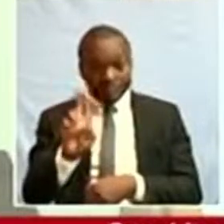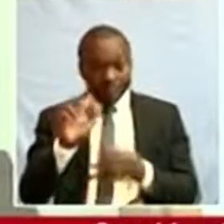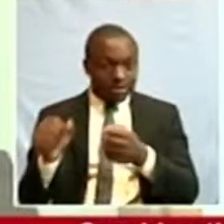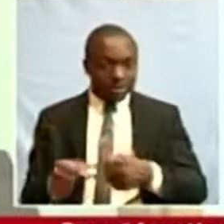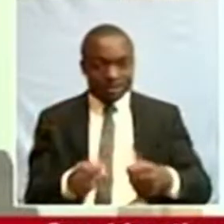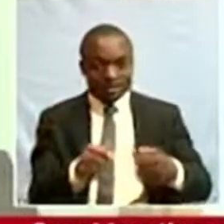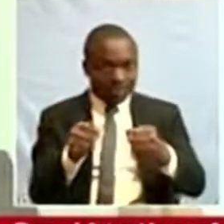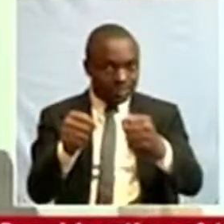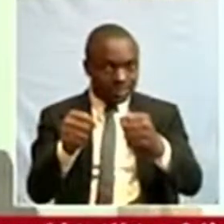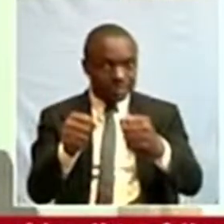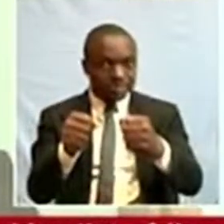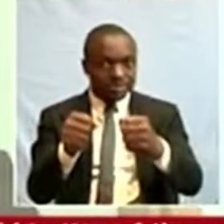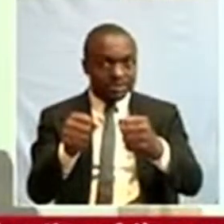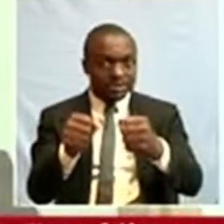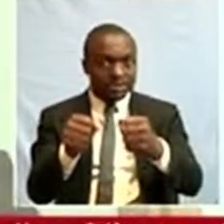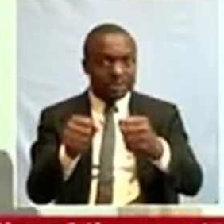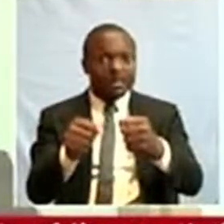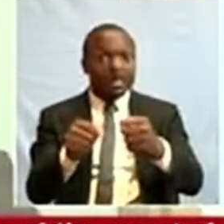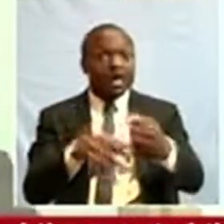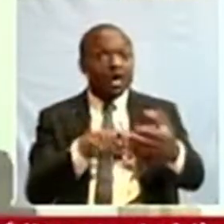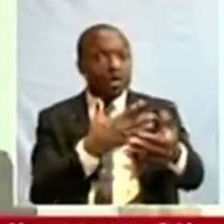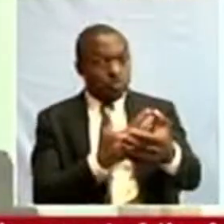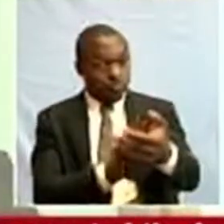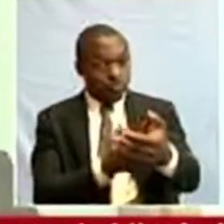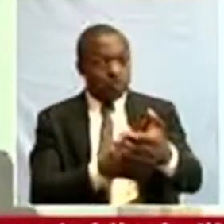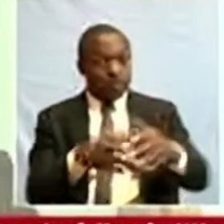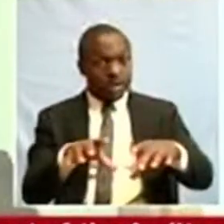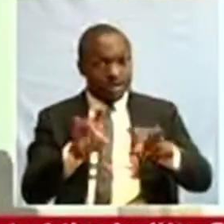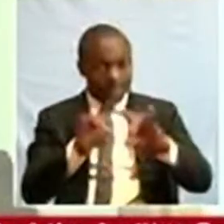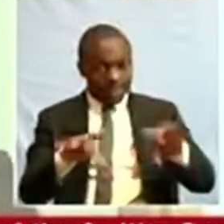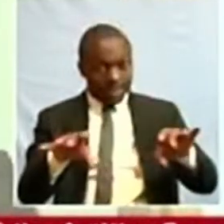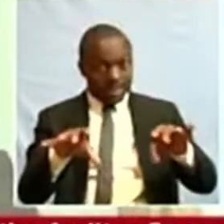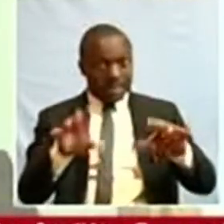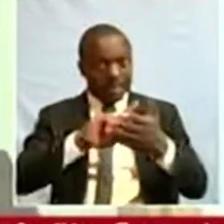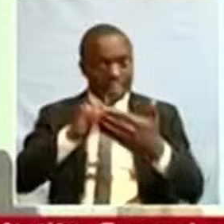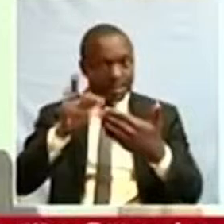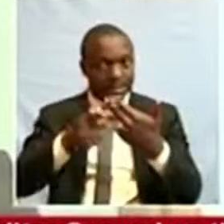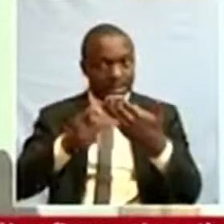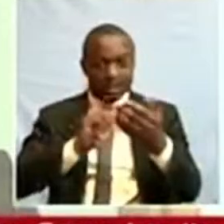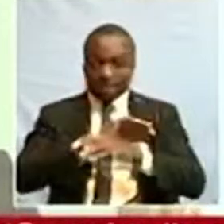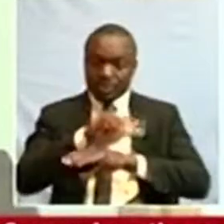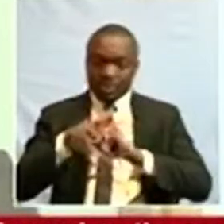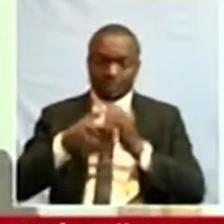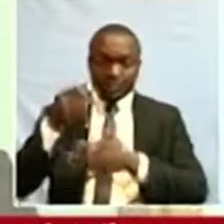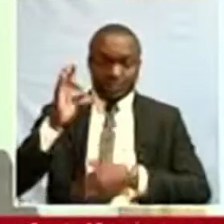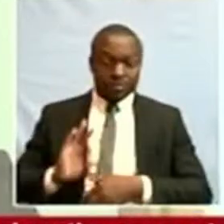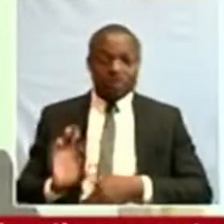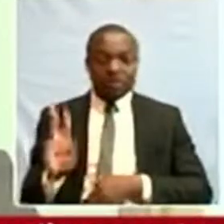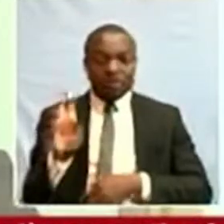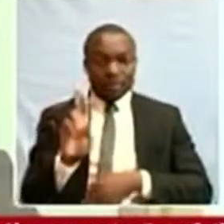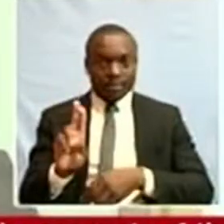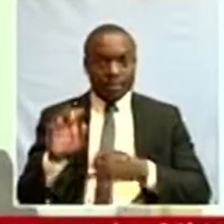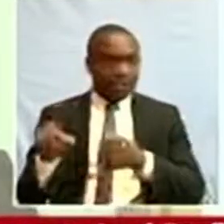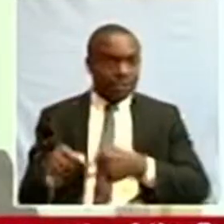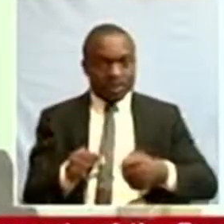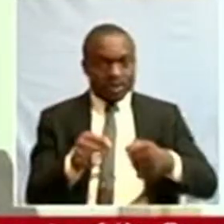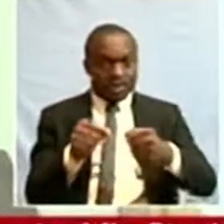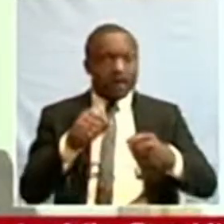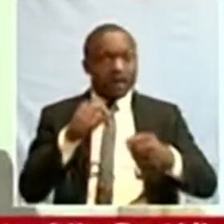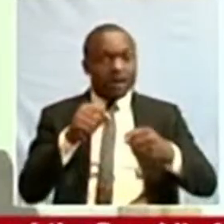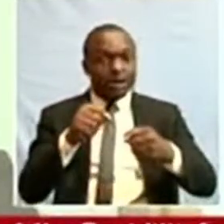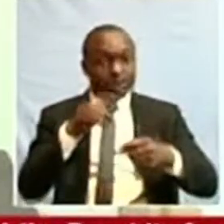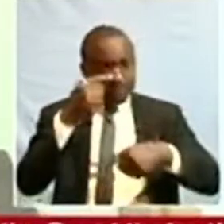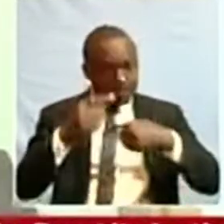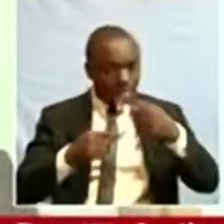for the wetlands components. For all the beneficiaries who use the system, and going forward, everybody will be